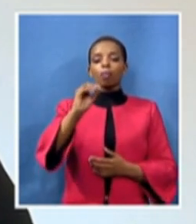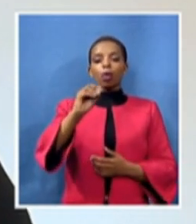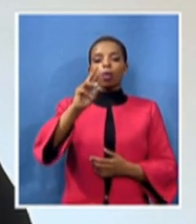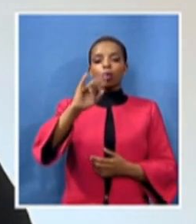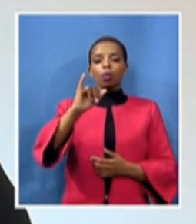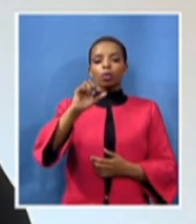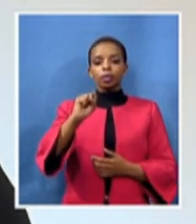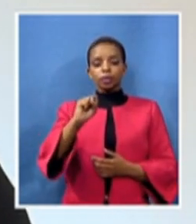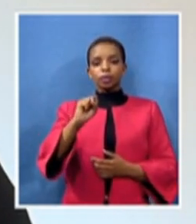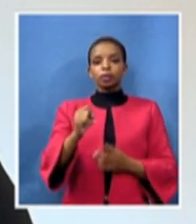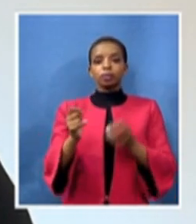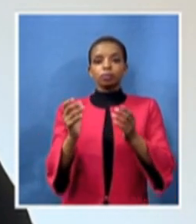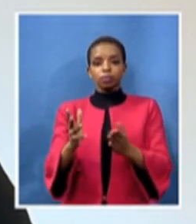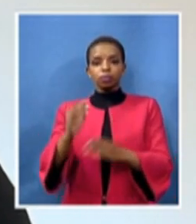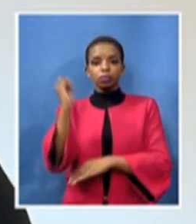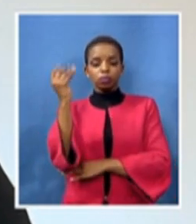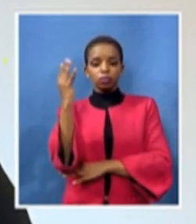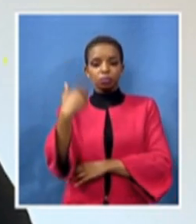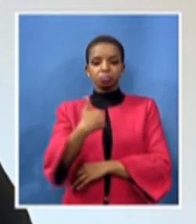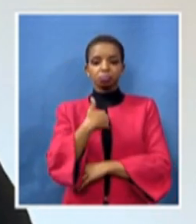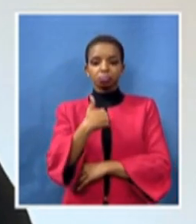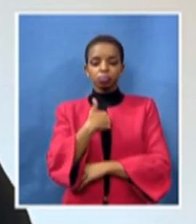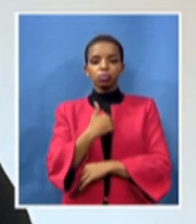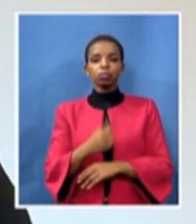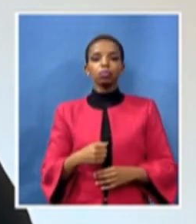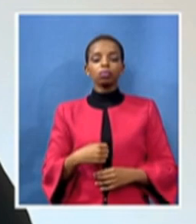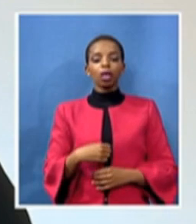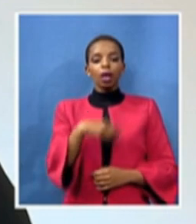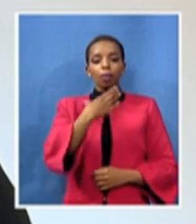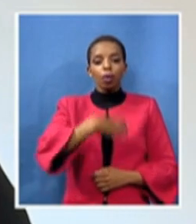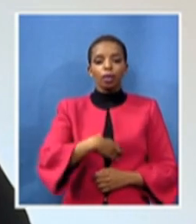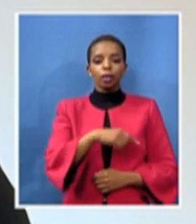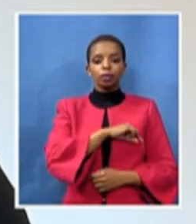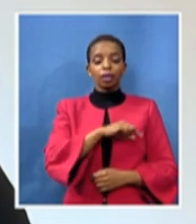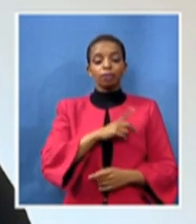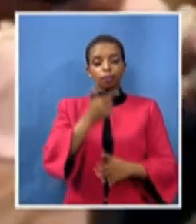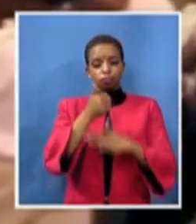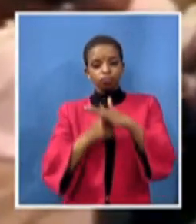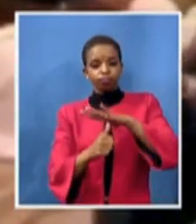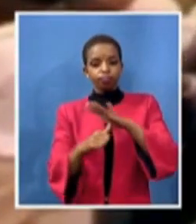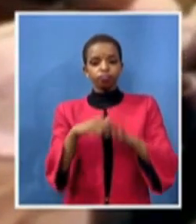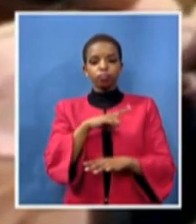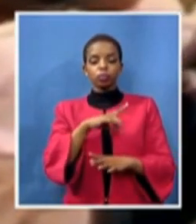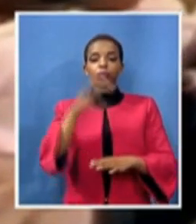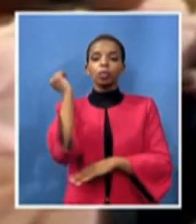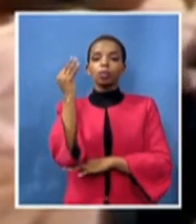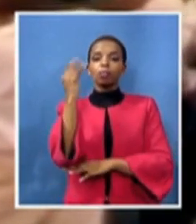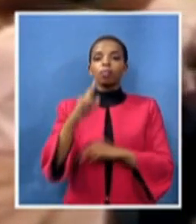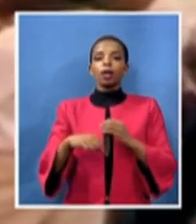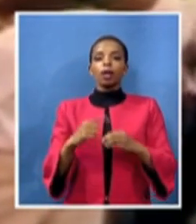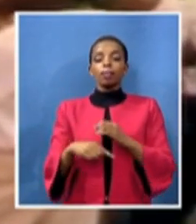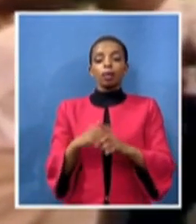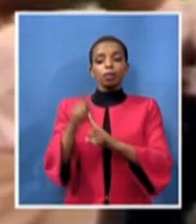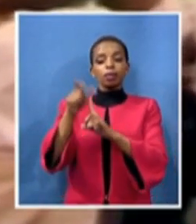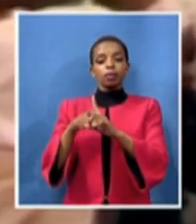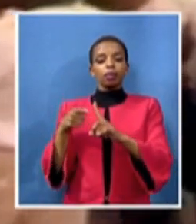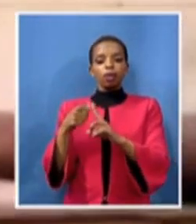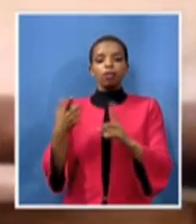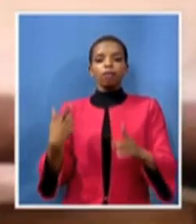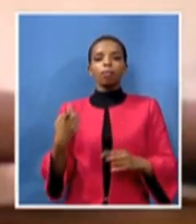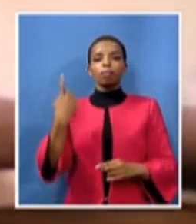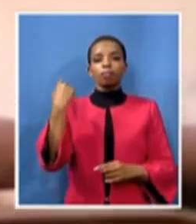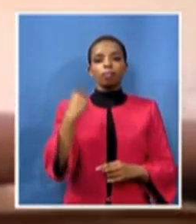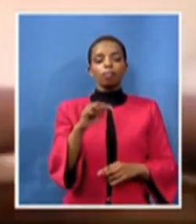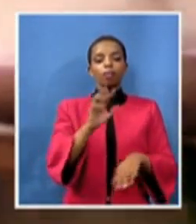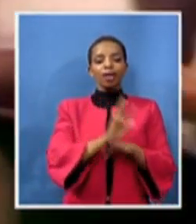giant of our struggle. At the time of the 1976 uprising, Mashinini was the SRC president in his